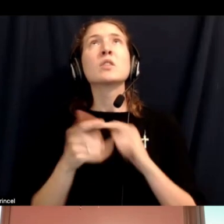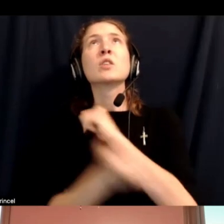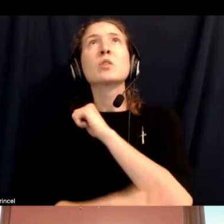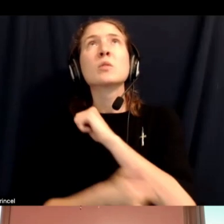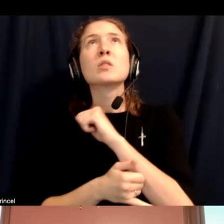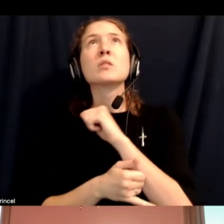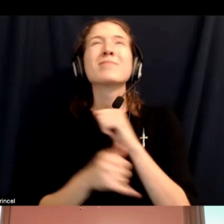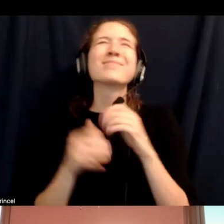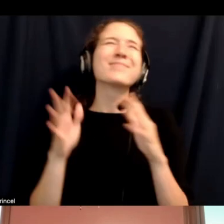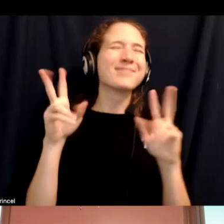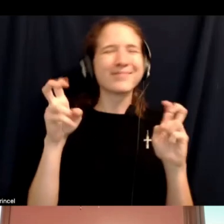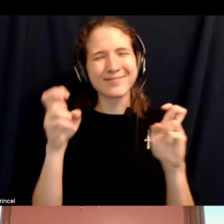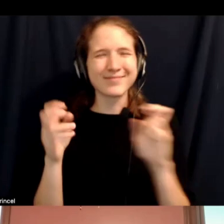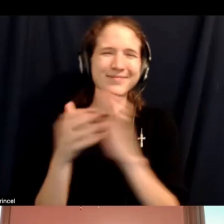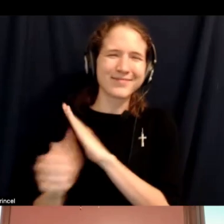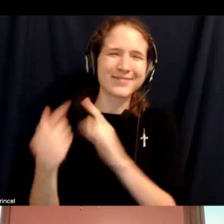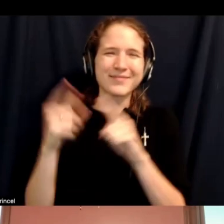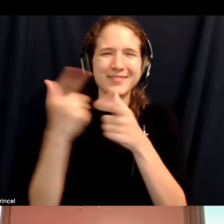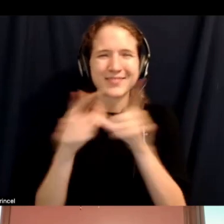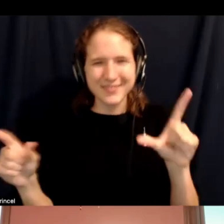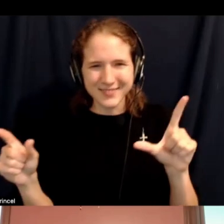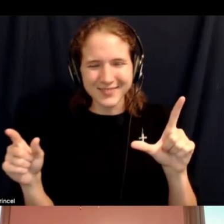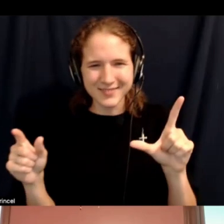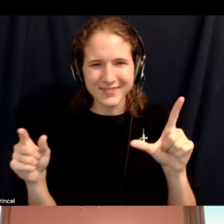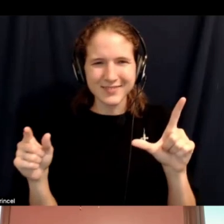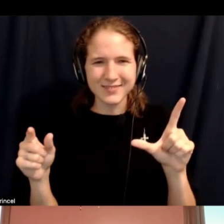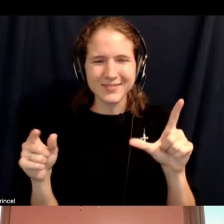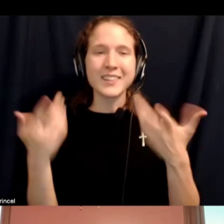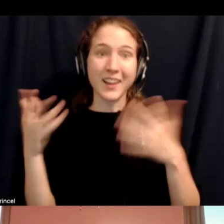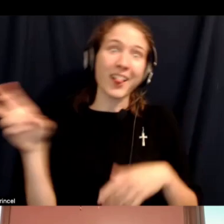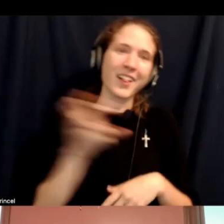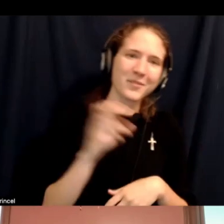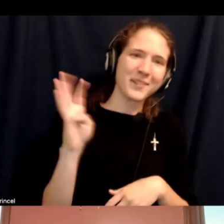another language for a oh, while. wow. And then I came. So Huh.